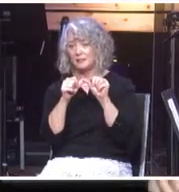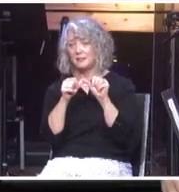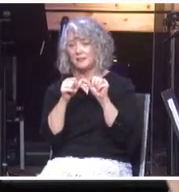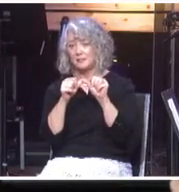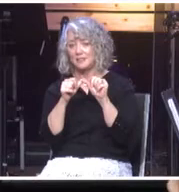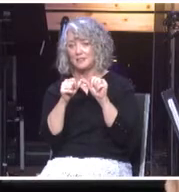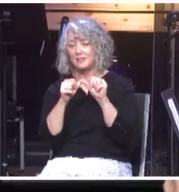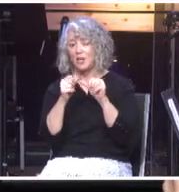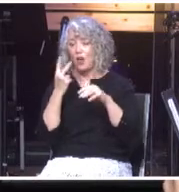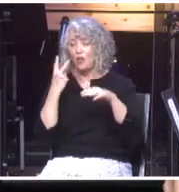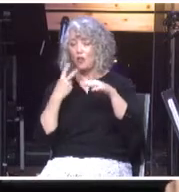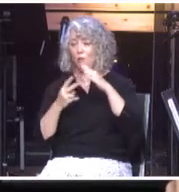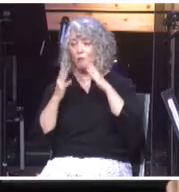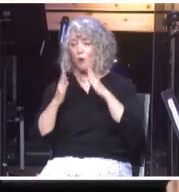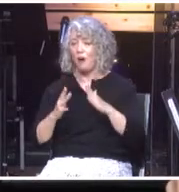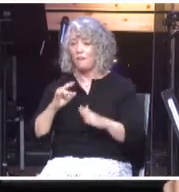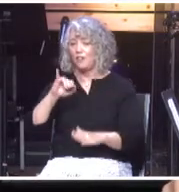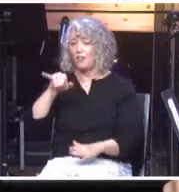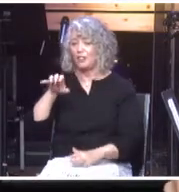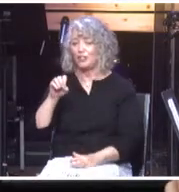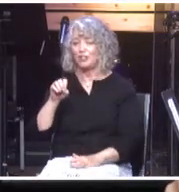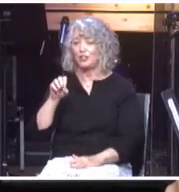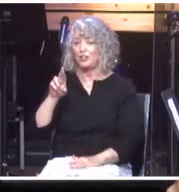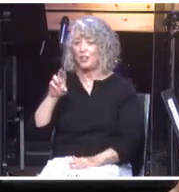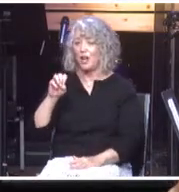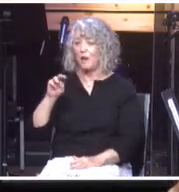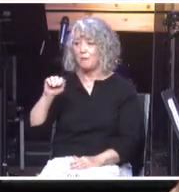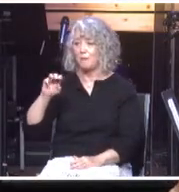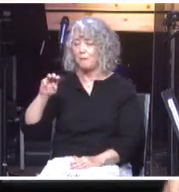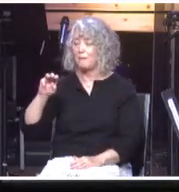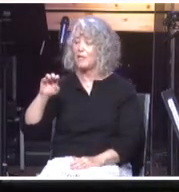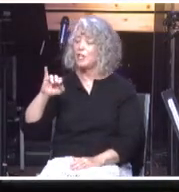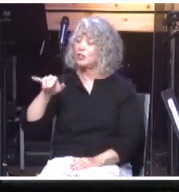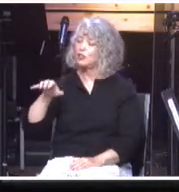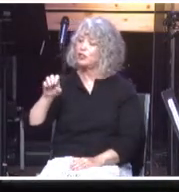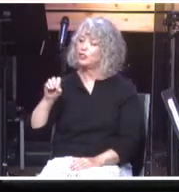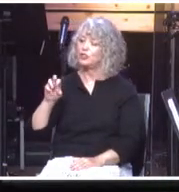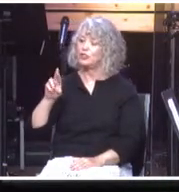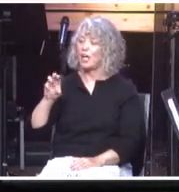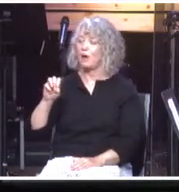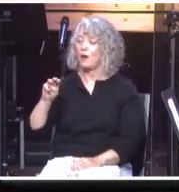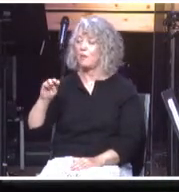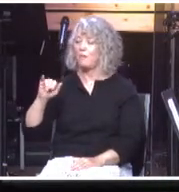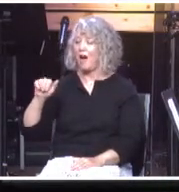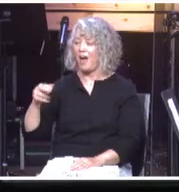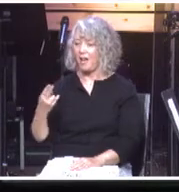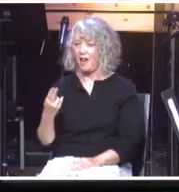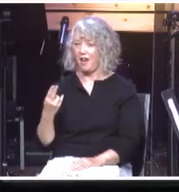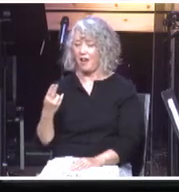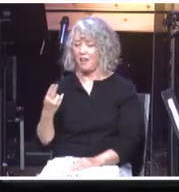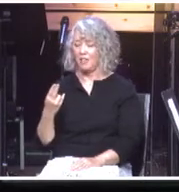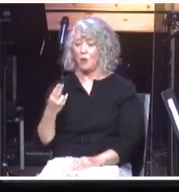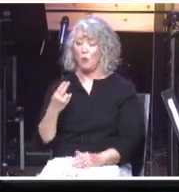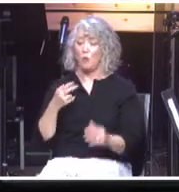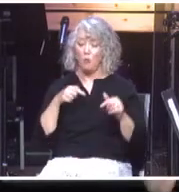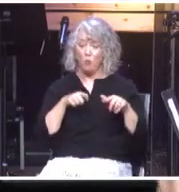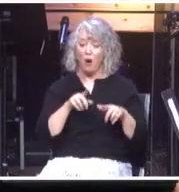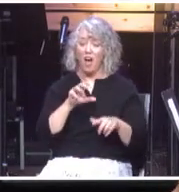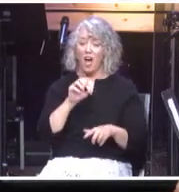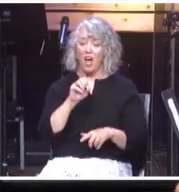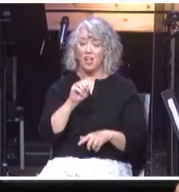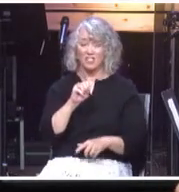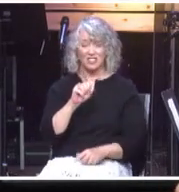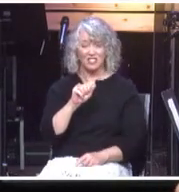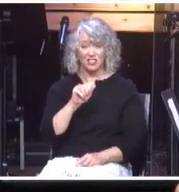You know, it was the prophet Jeremiah who, in the midst of sorrow, in the midst of affliction, Judah